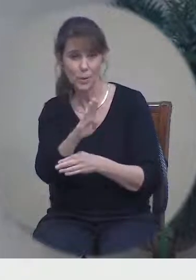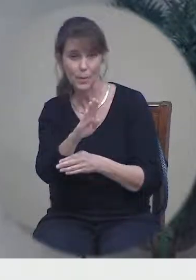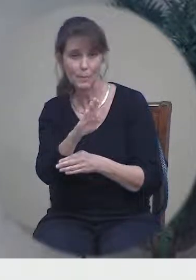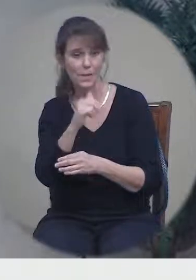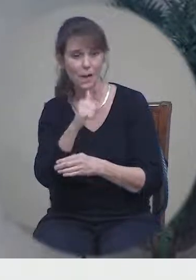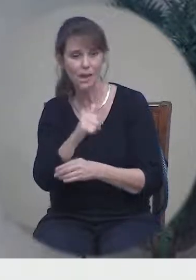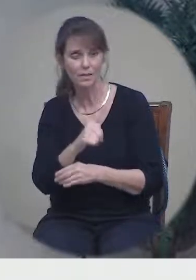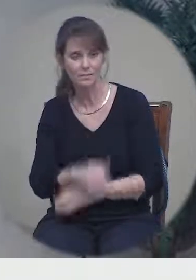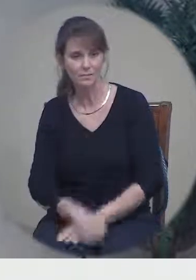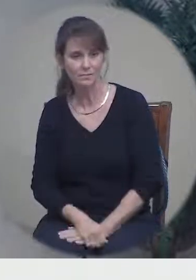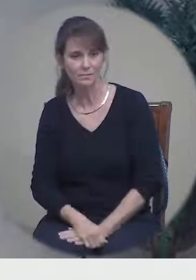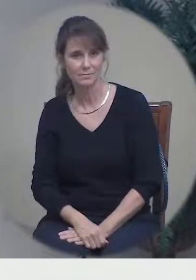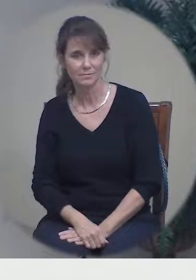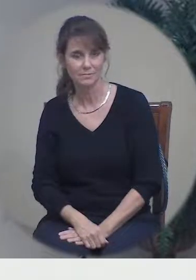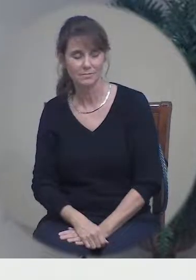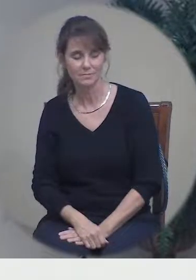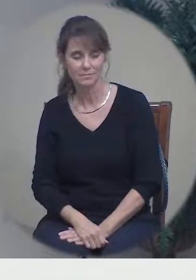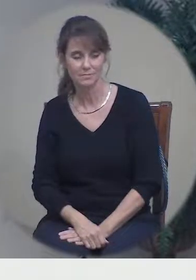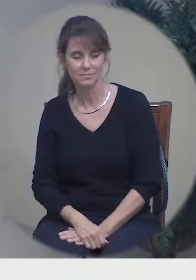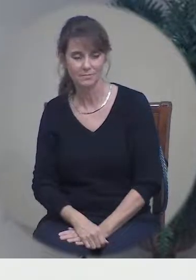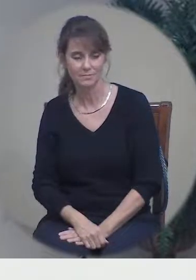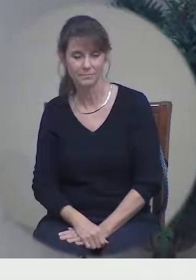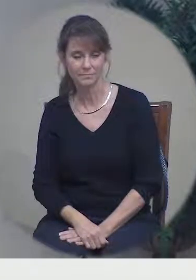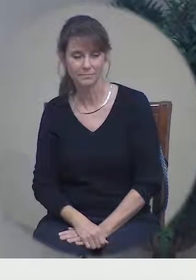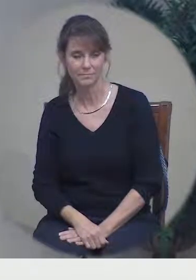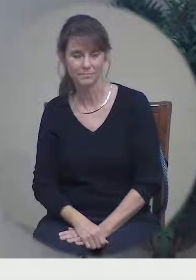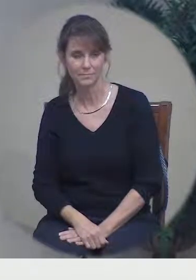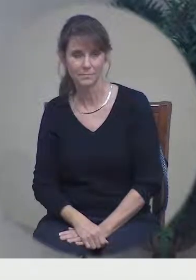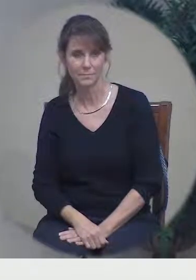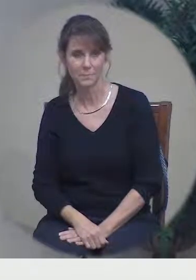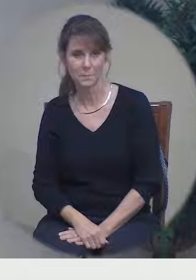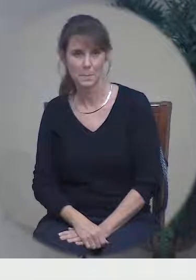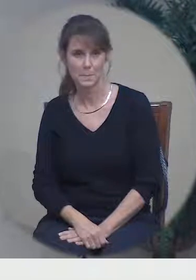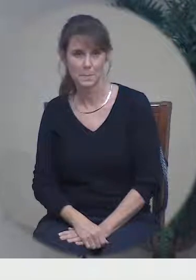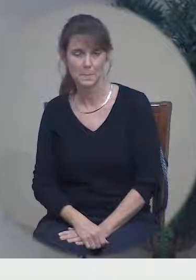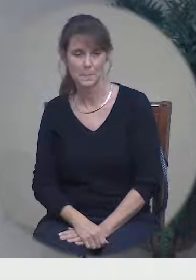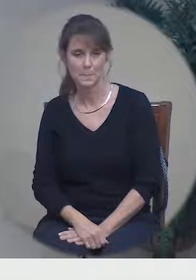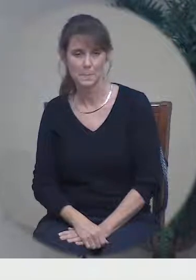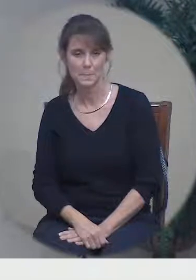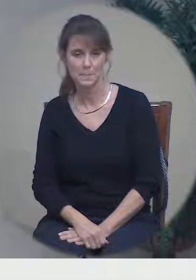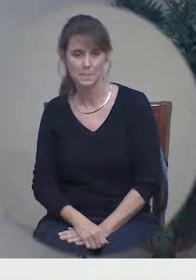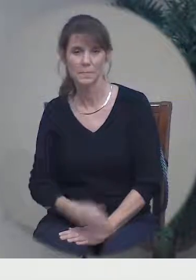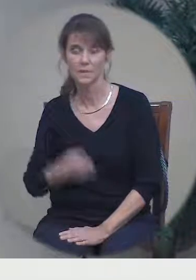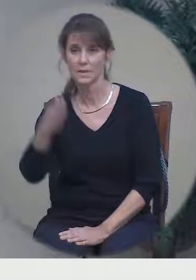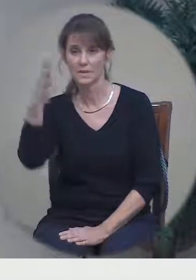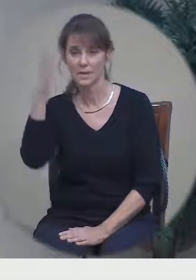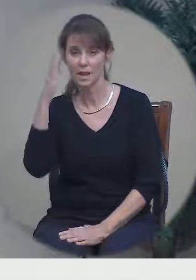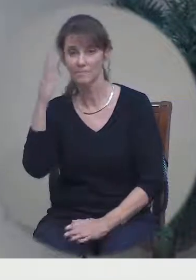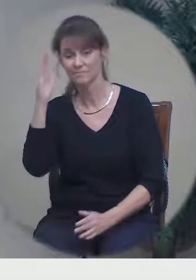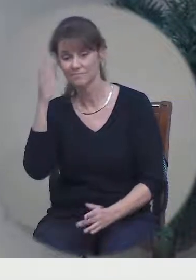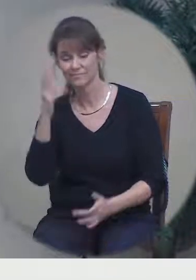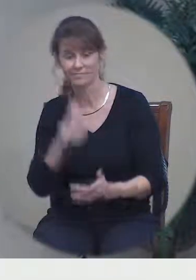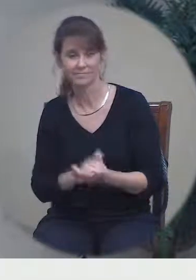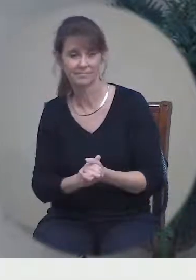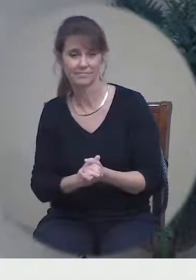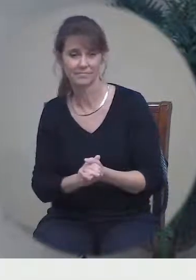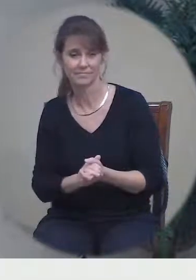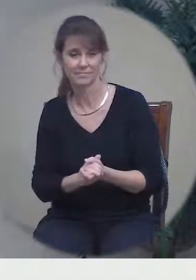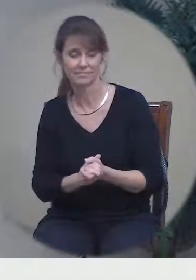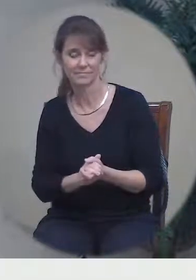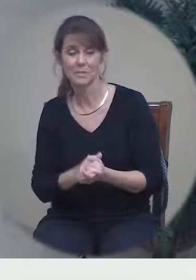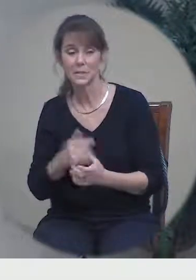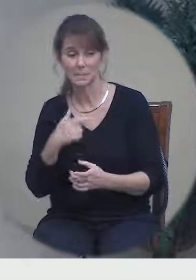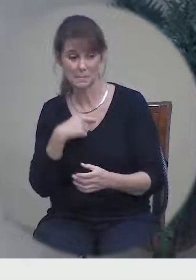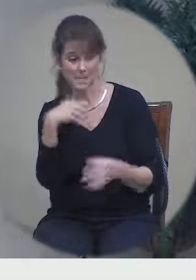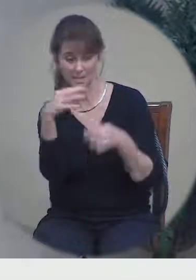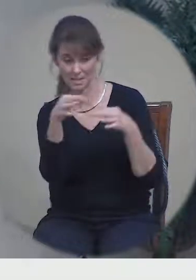of everything that happens to him or befalls him. And the fact is, it even says, God seems to say, you wouldn't even know the answer if I